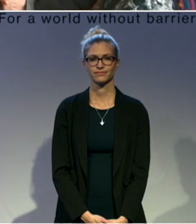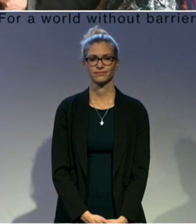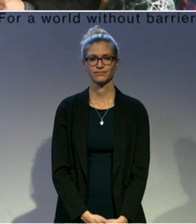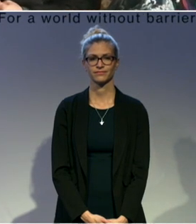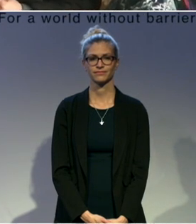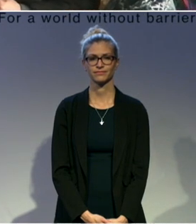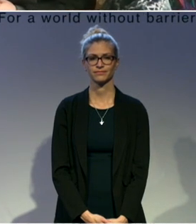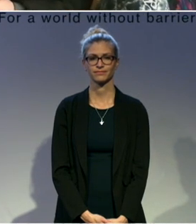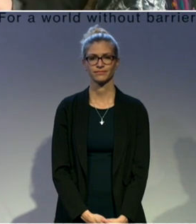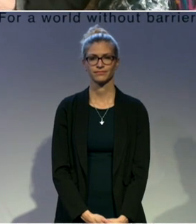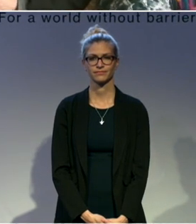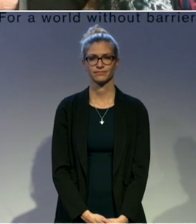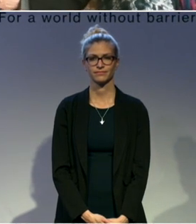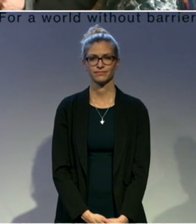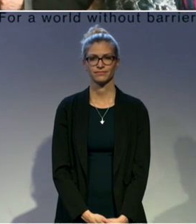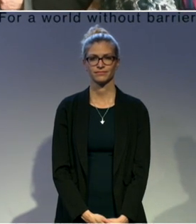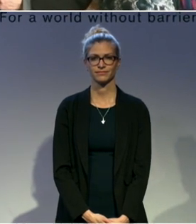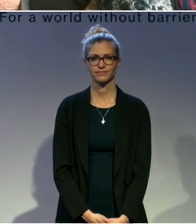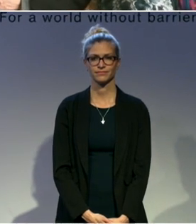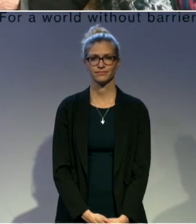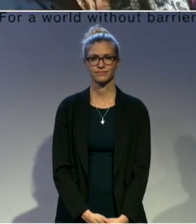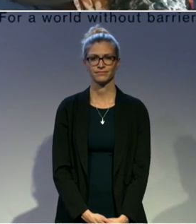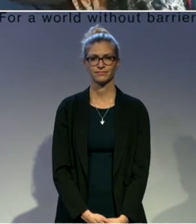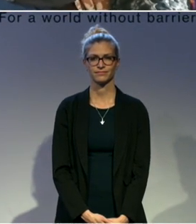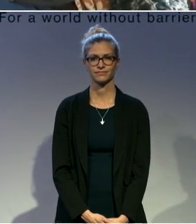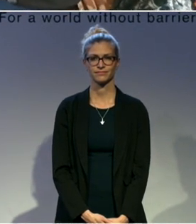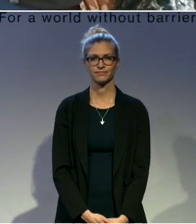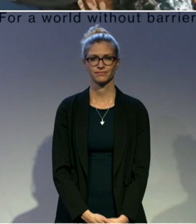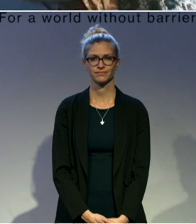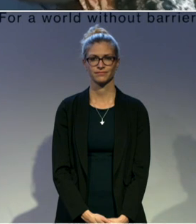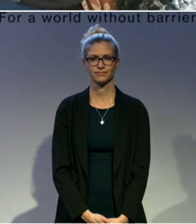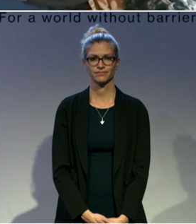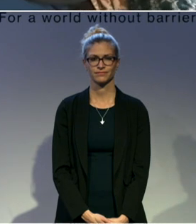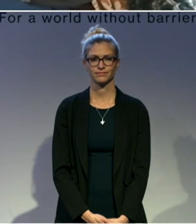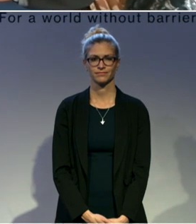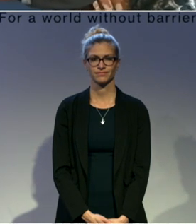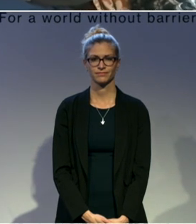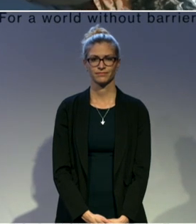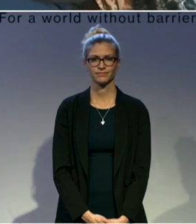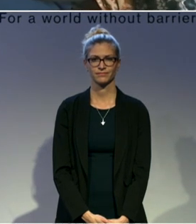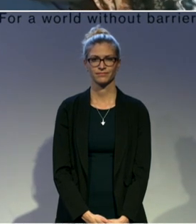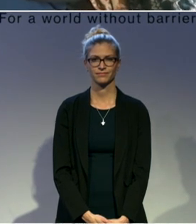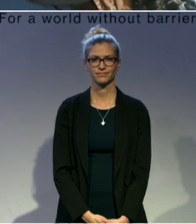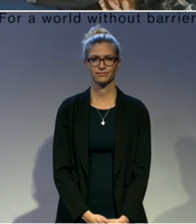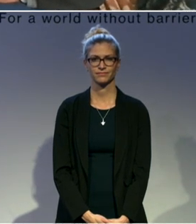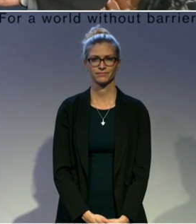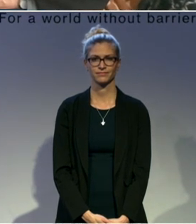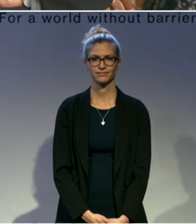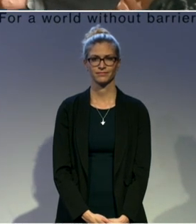Michi, Nicolette, friends? Yes, there is. Michi and Nikki, thank you,